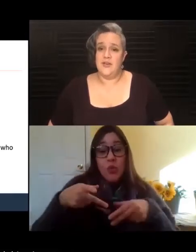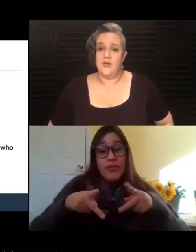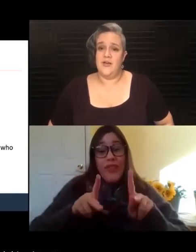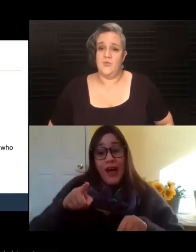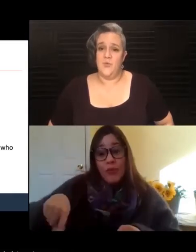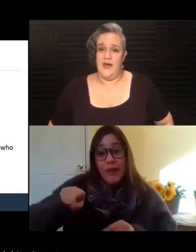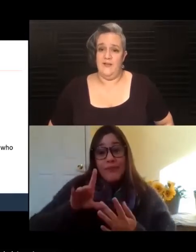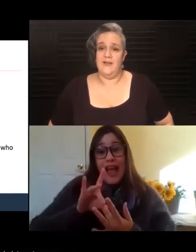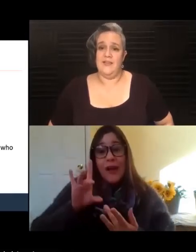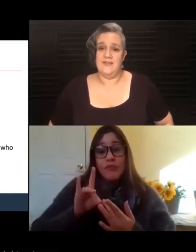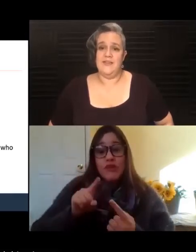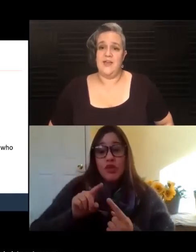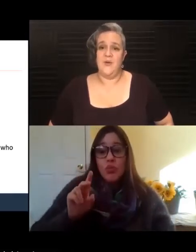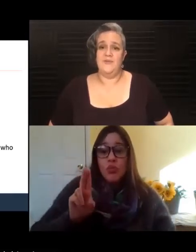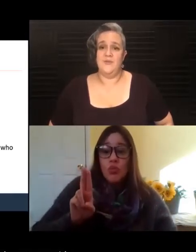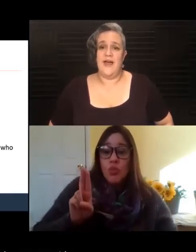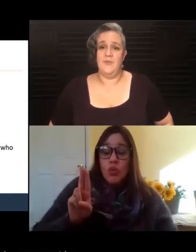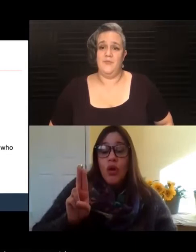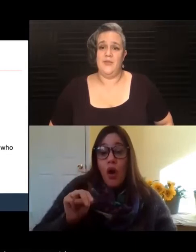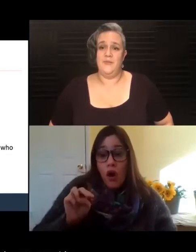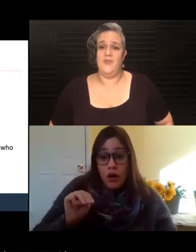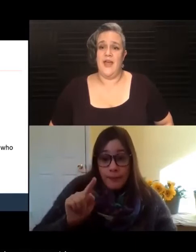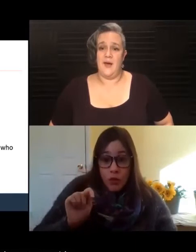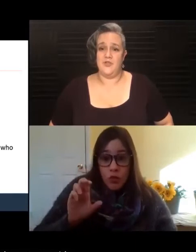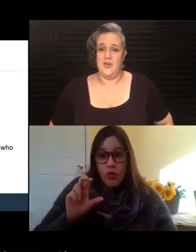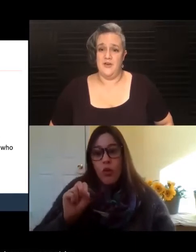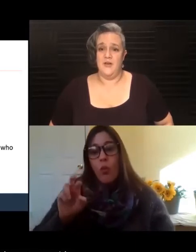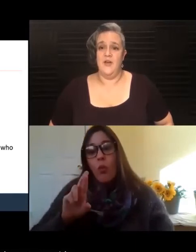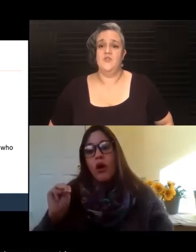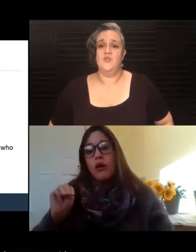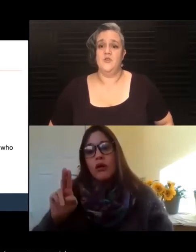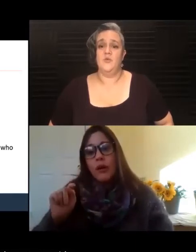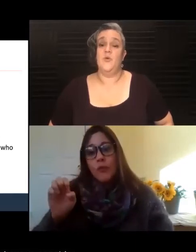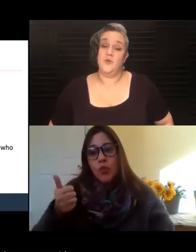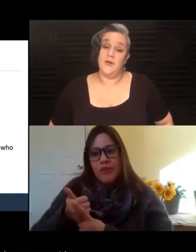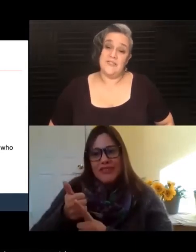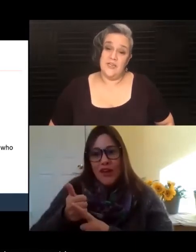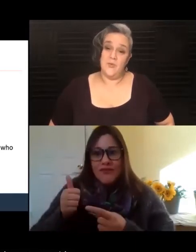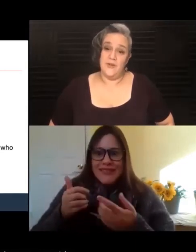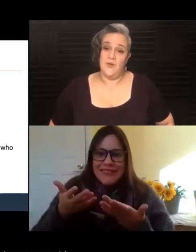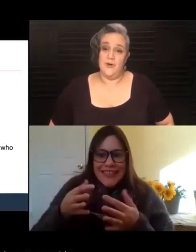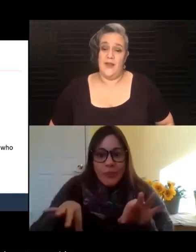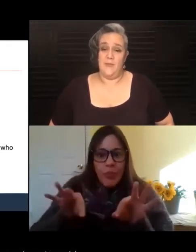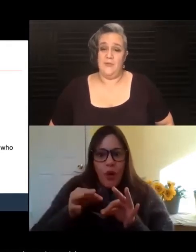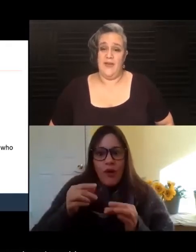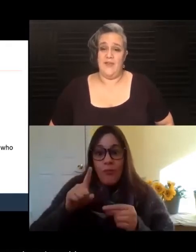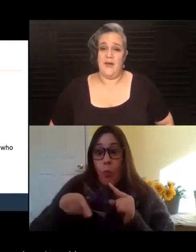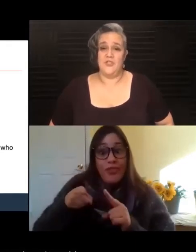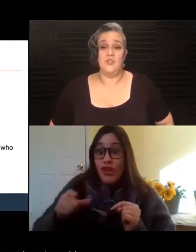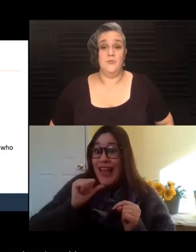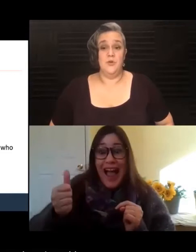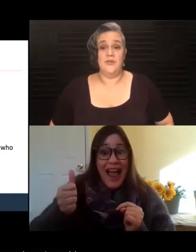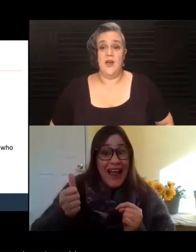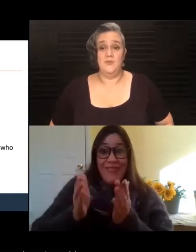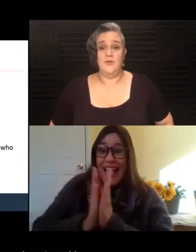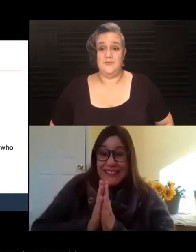mention here as well is that you have to allow people the option to, or you have to consider whether you want to allow people to have the option